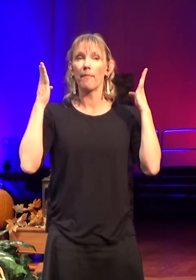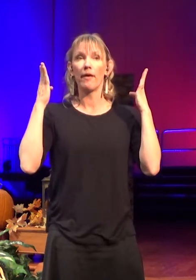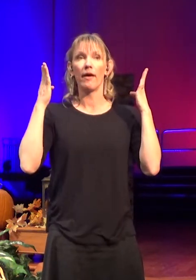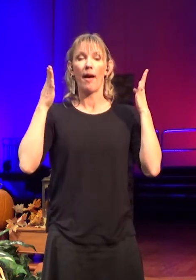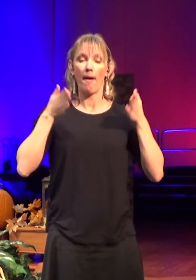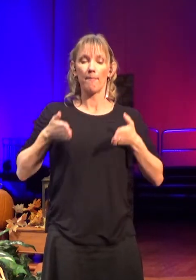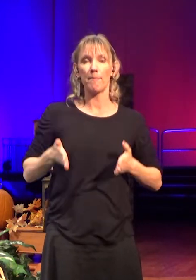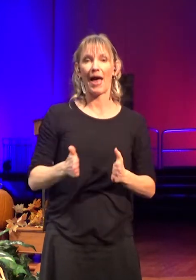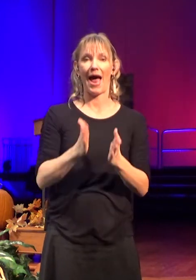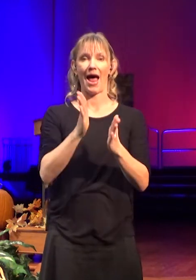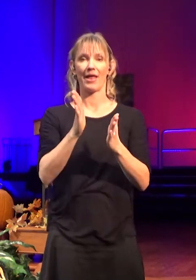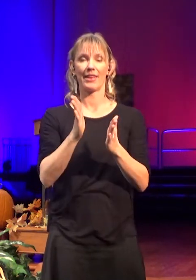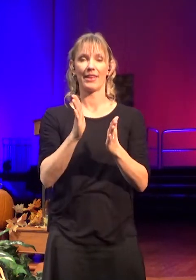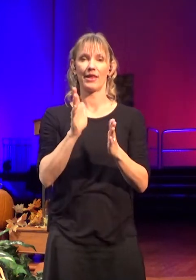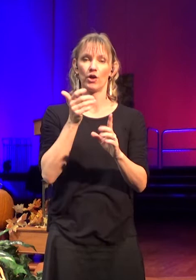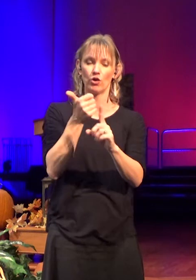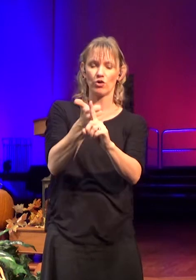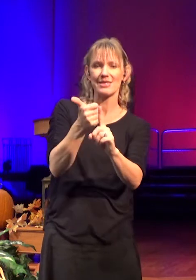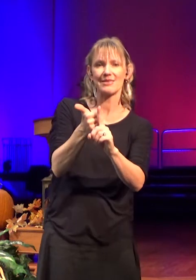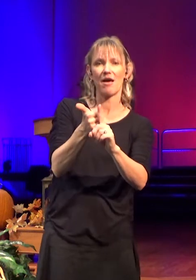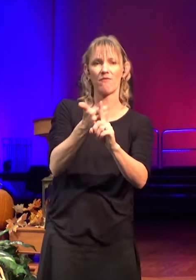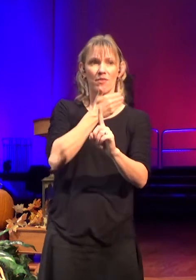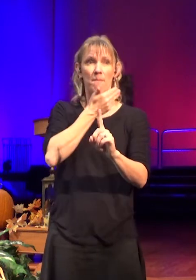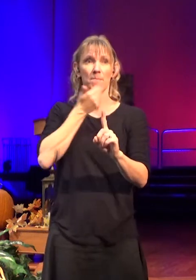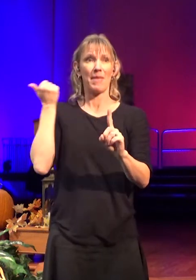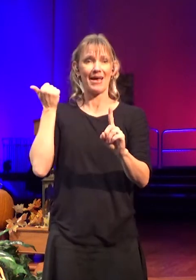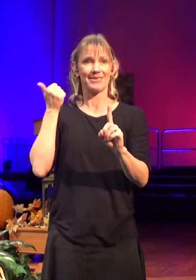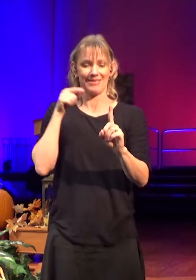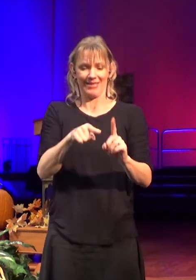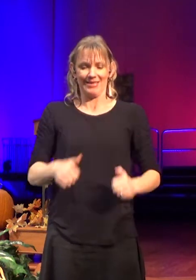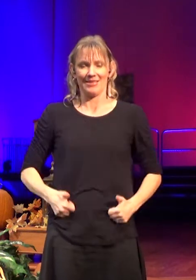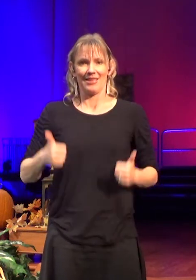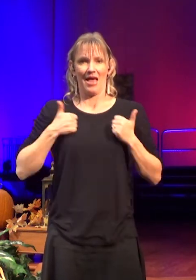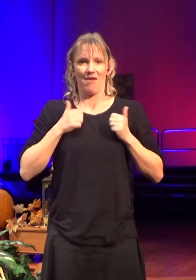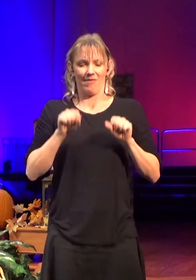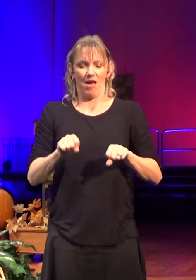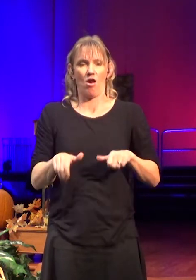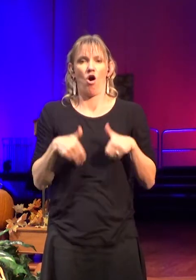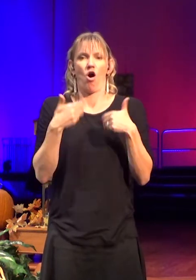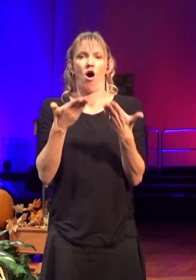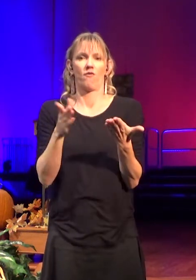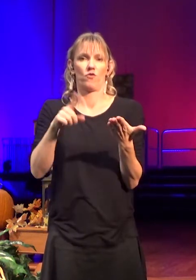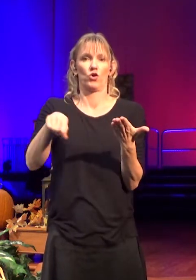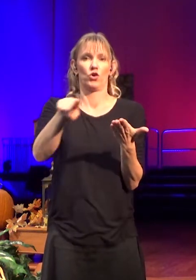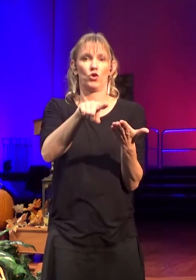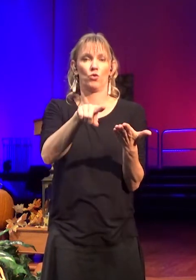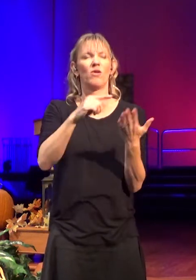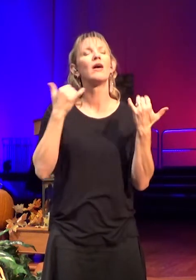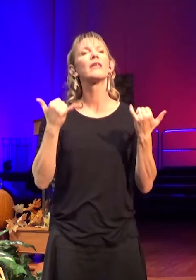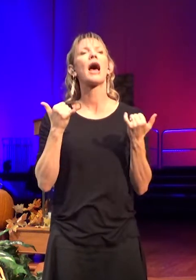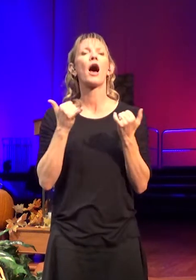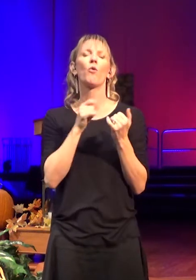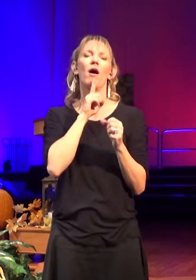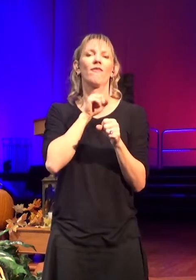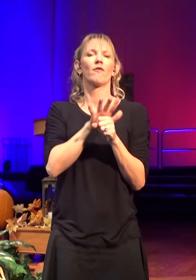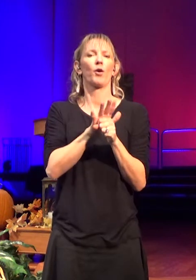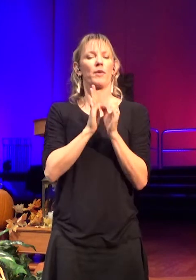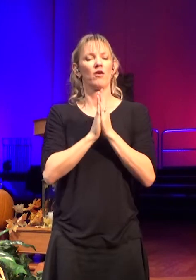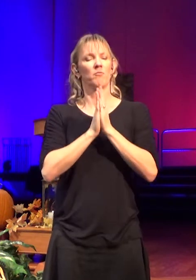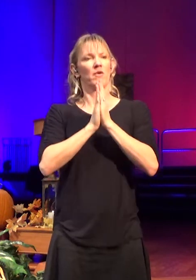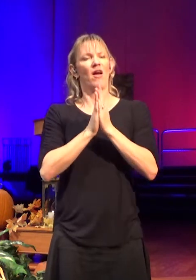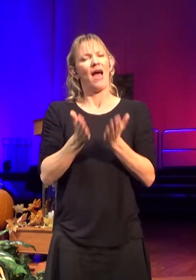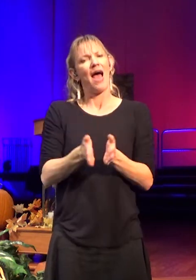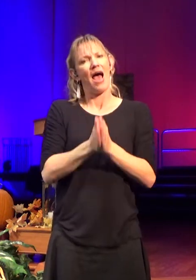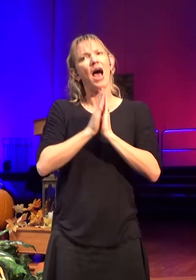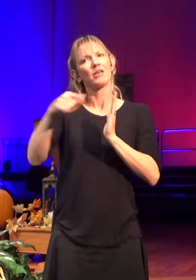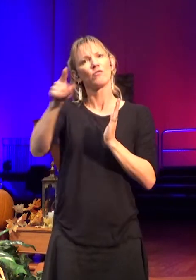to and from yourself the best in which this life has to offer. So moving to